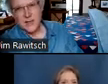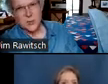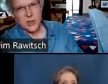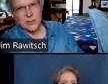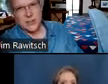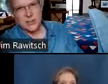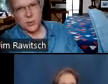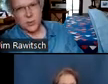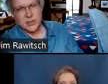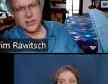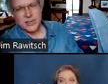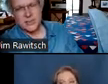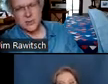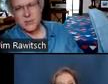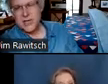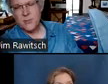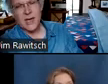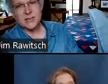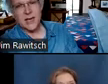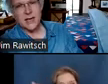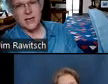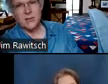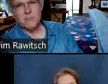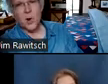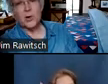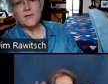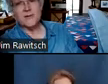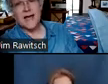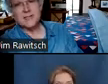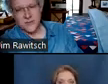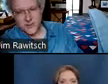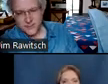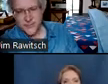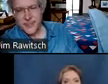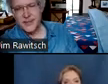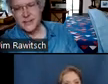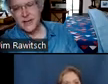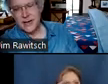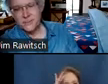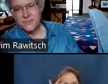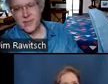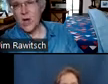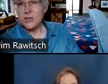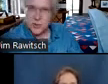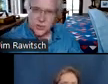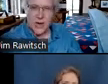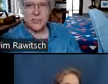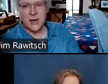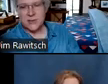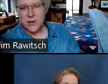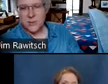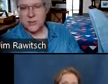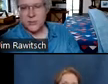and these were his words. He described Sam as a moral philosopher. He also